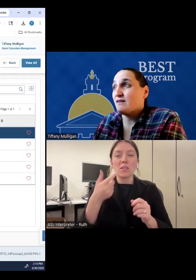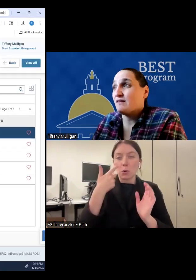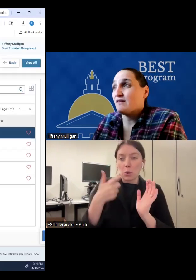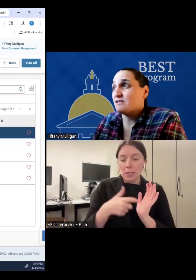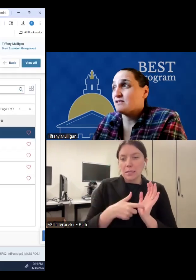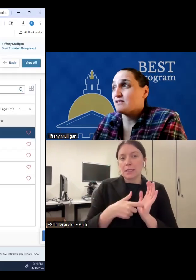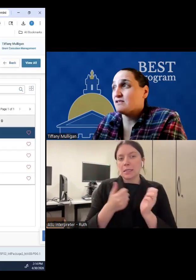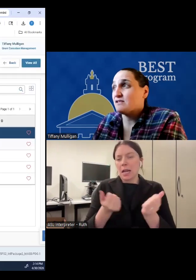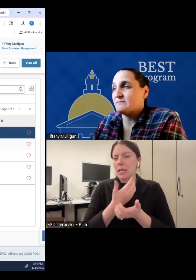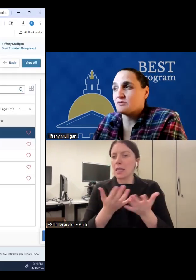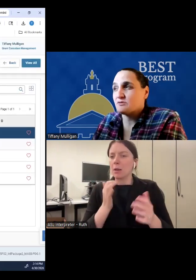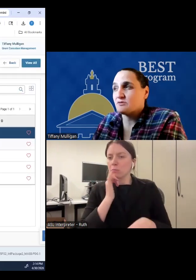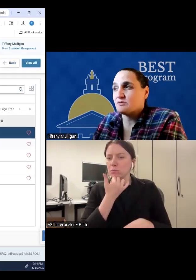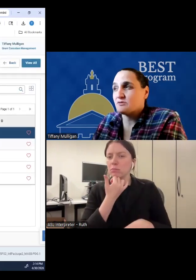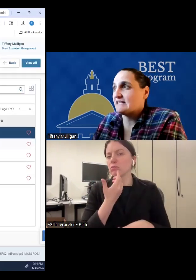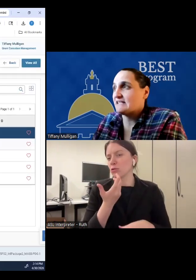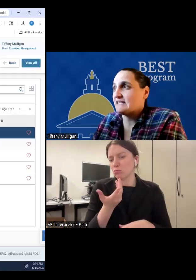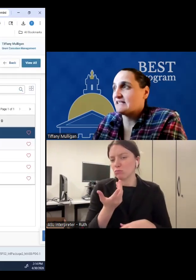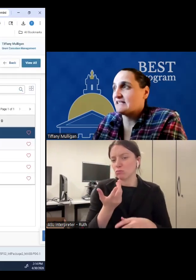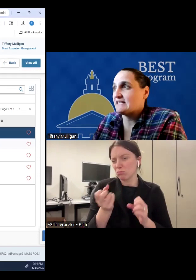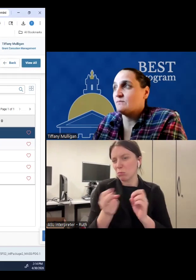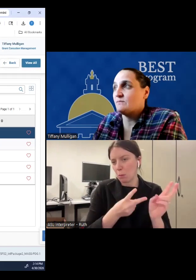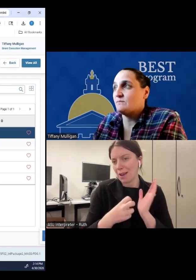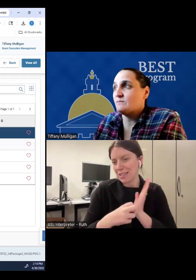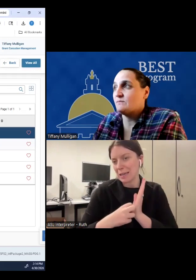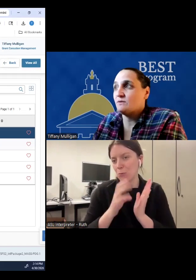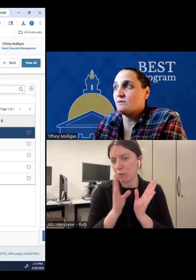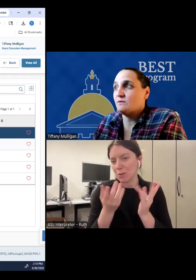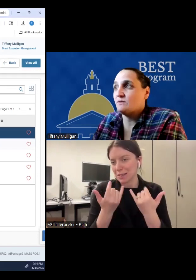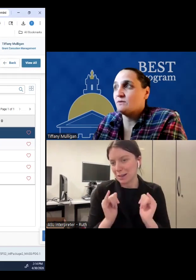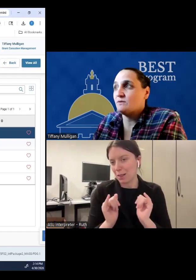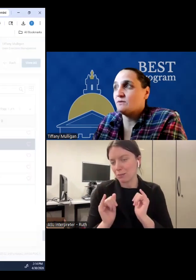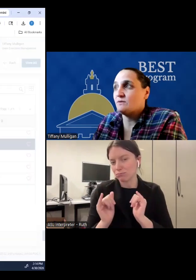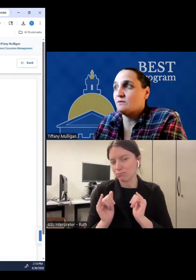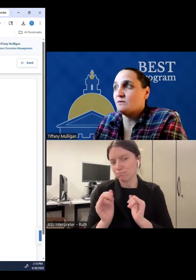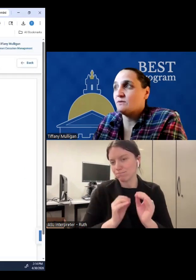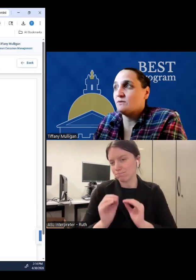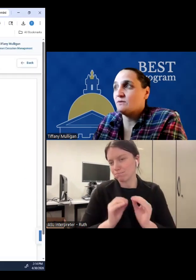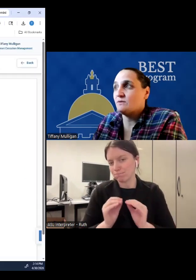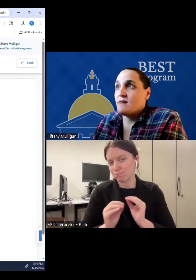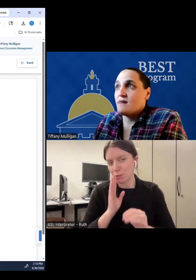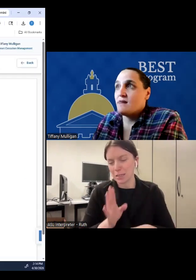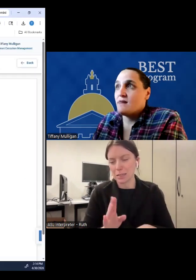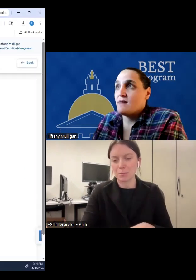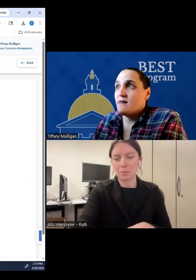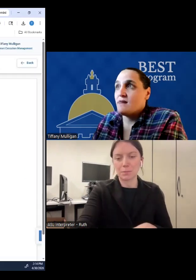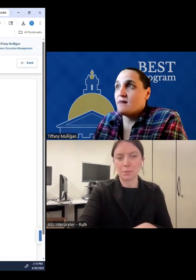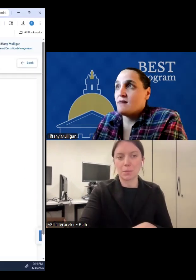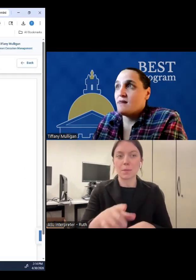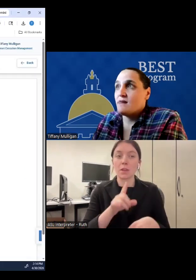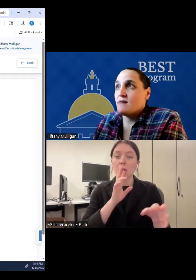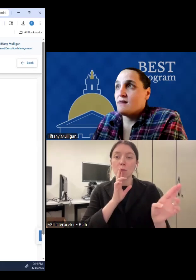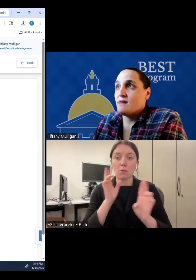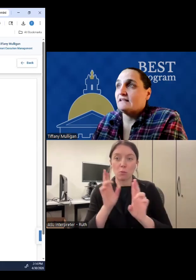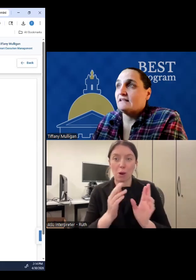or something's wrong with it, please put a ticket in and we will address it. So I clicked on the report listing on